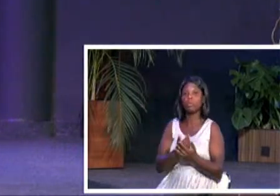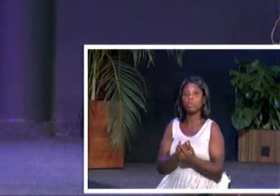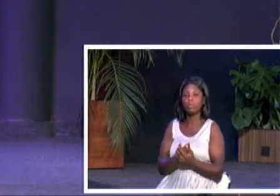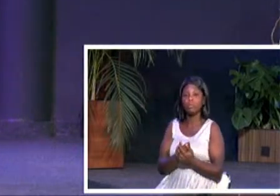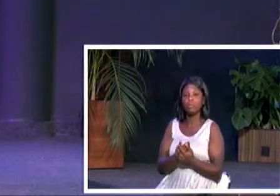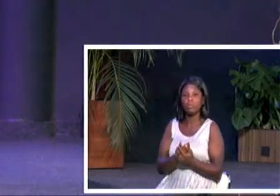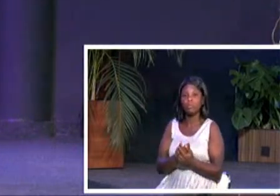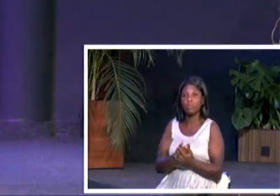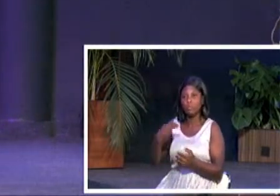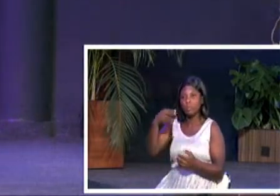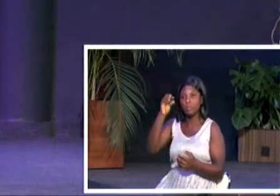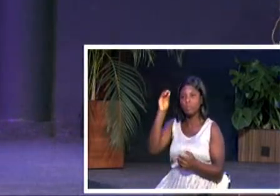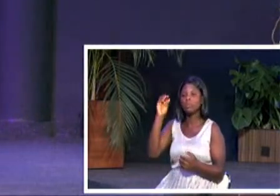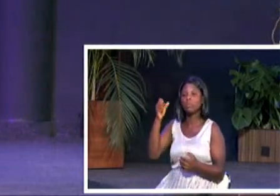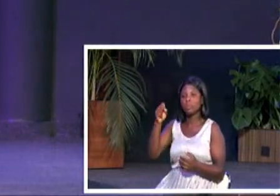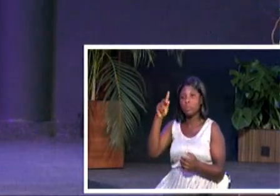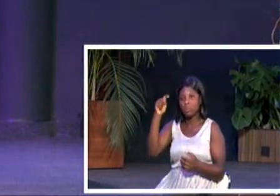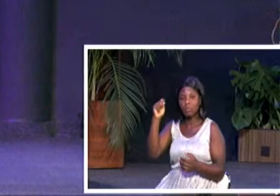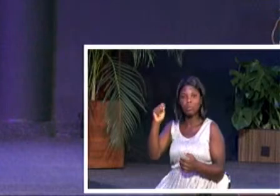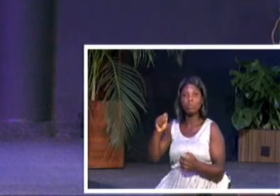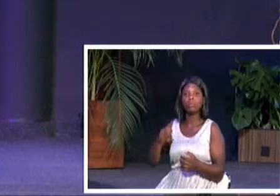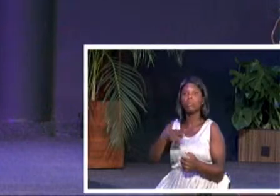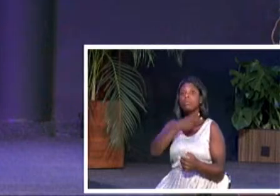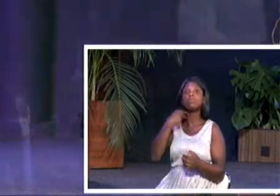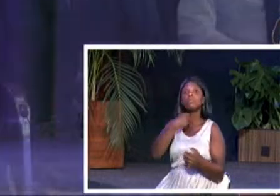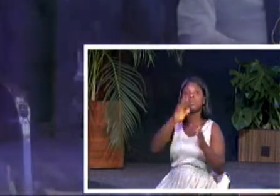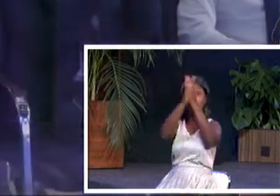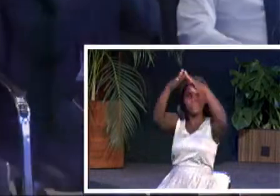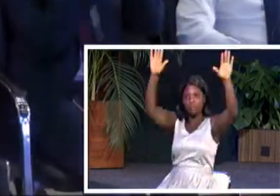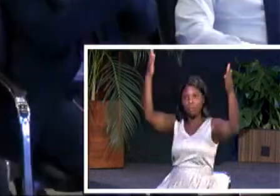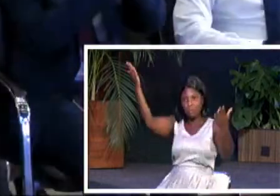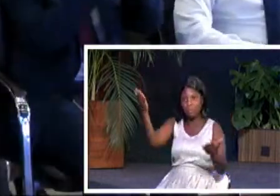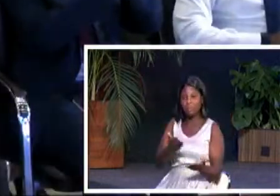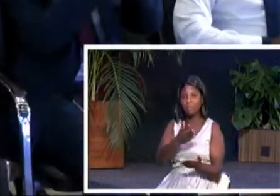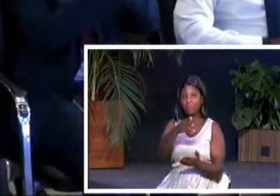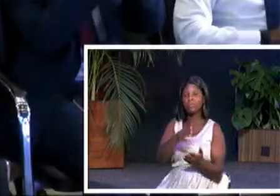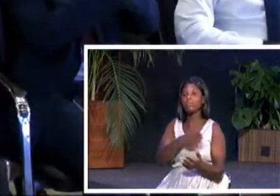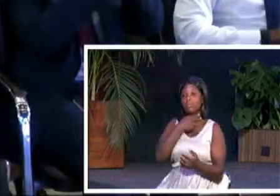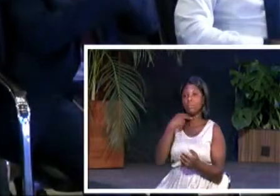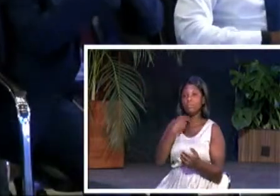host of PCH, Pastor Albert Okran. Thank you.